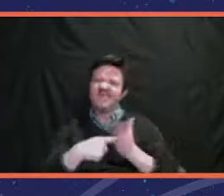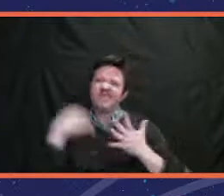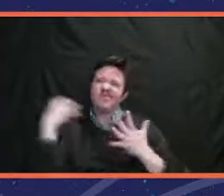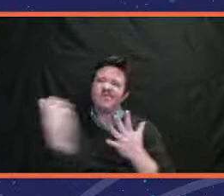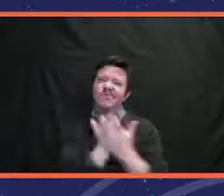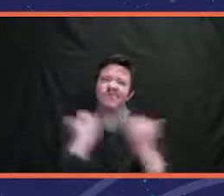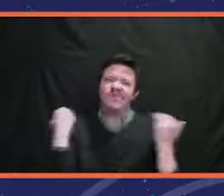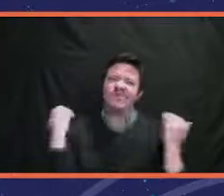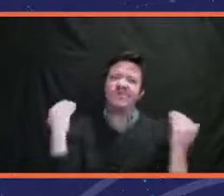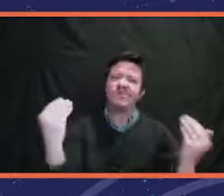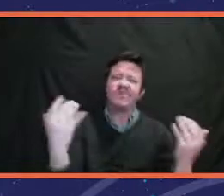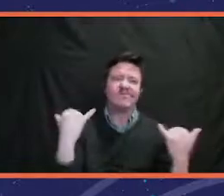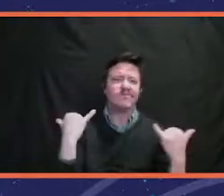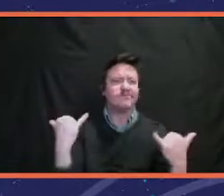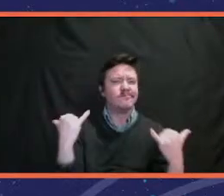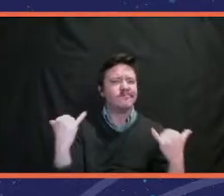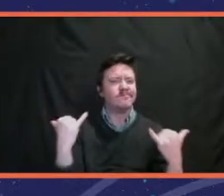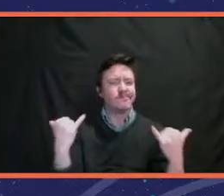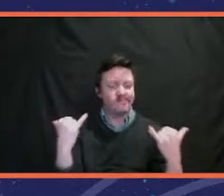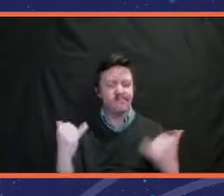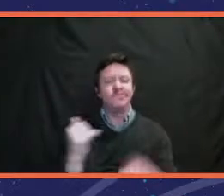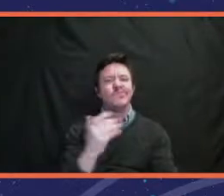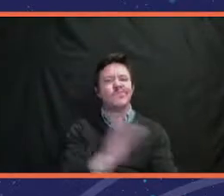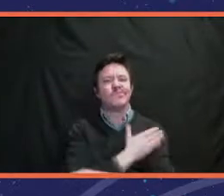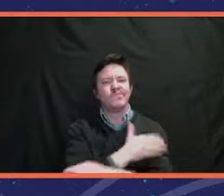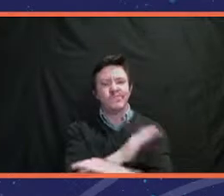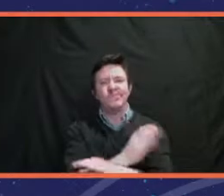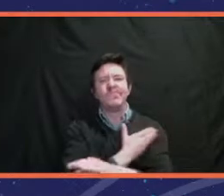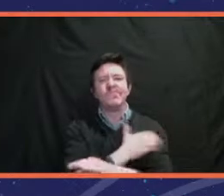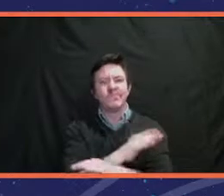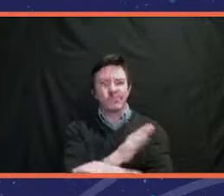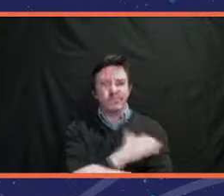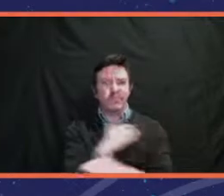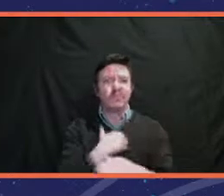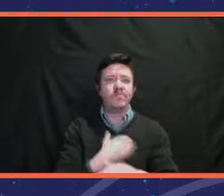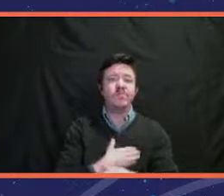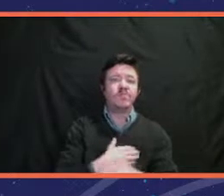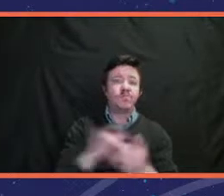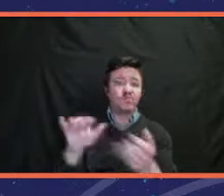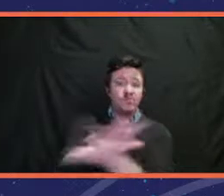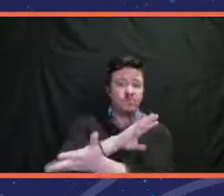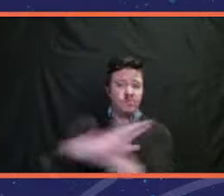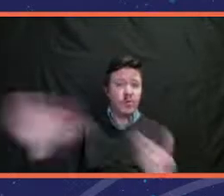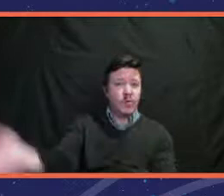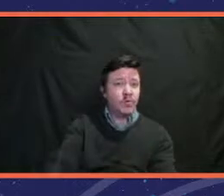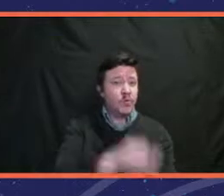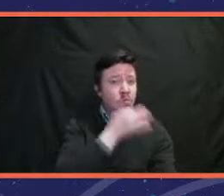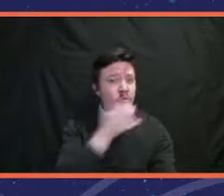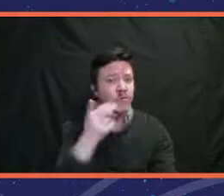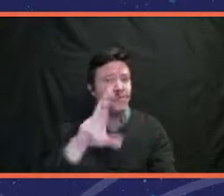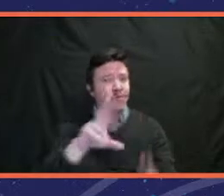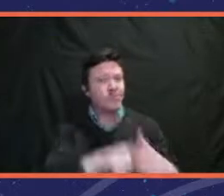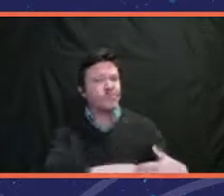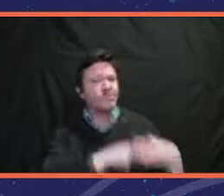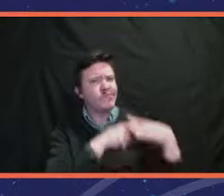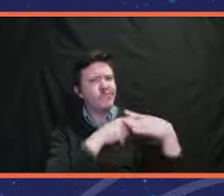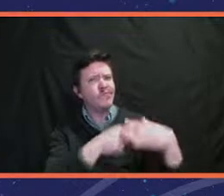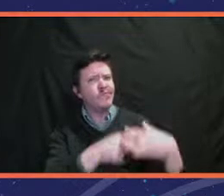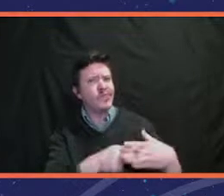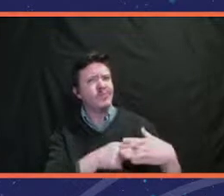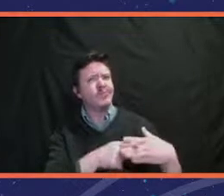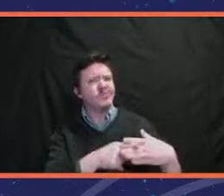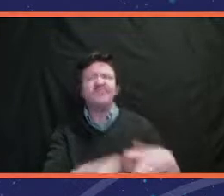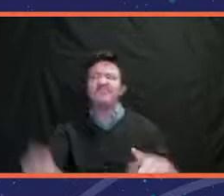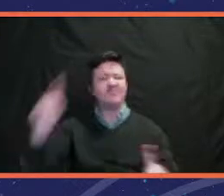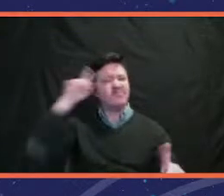time. The end is near, or is it the beginning? Yeah, I think it's the beginning. Yeah,